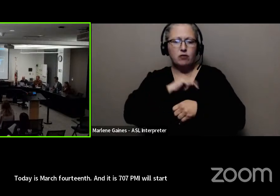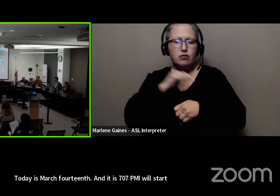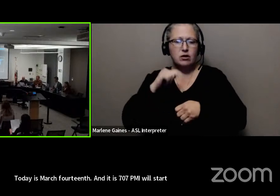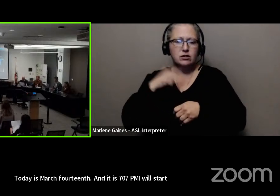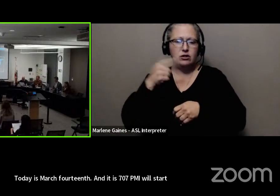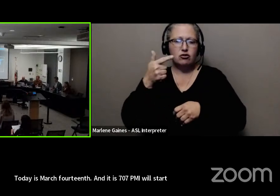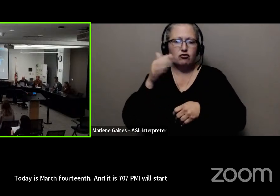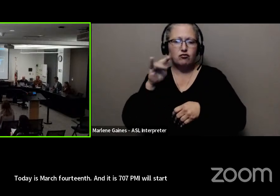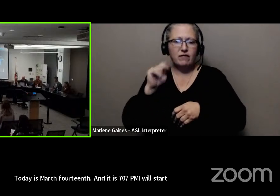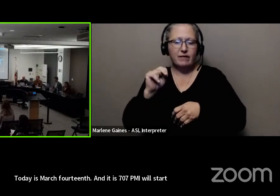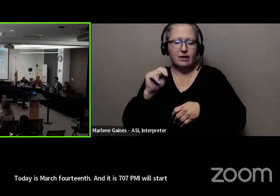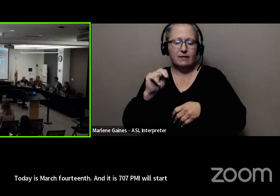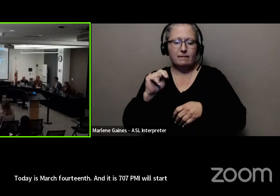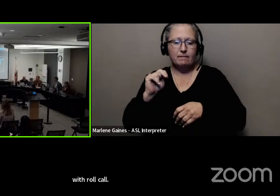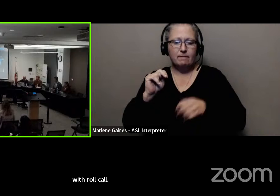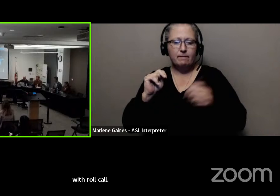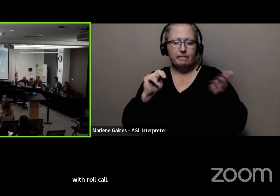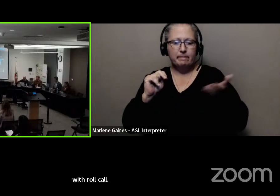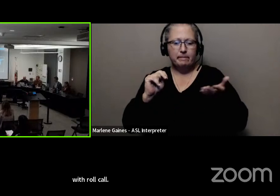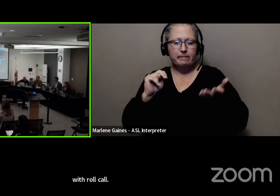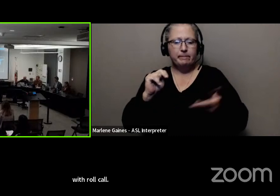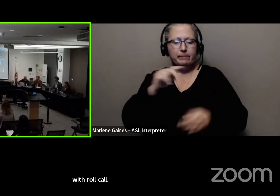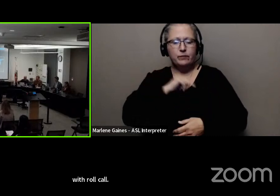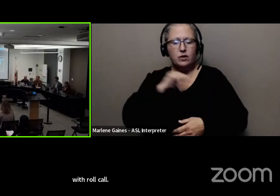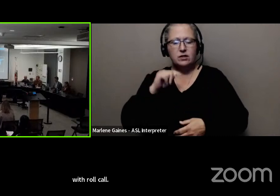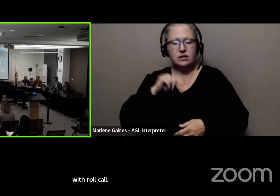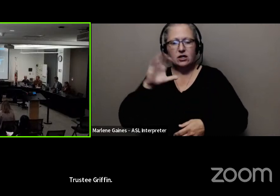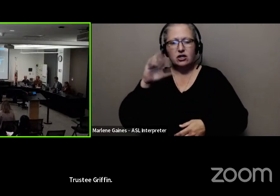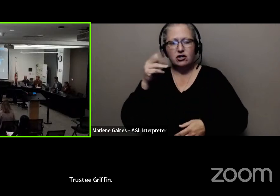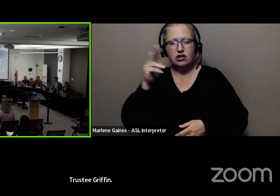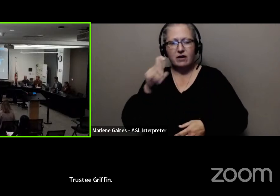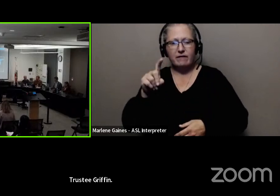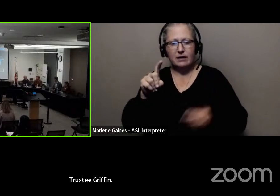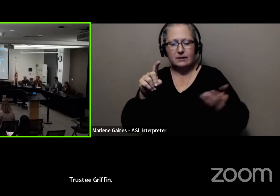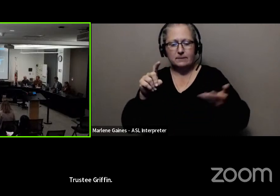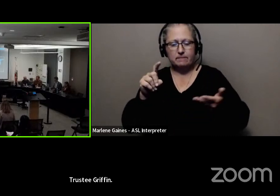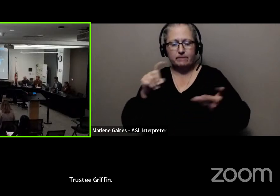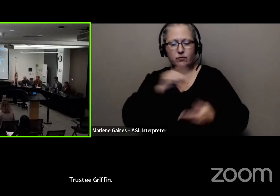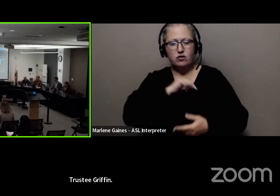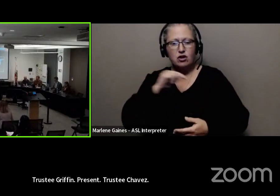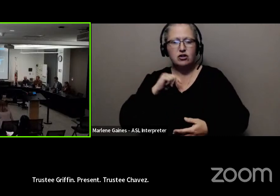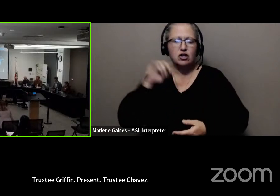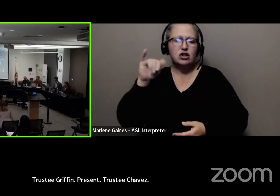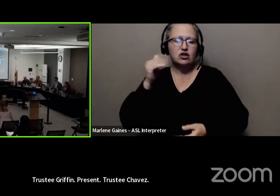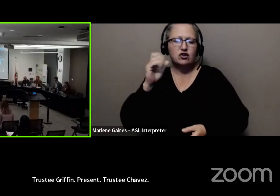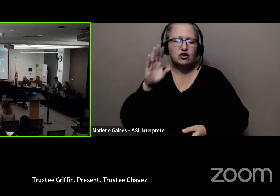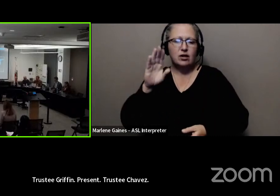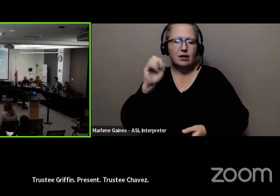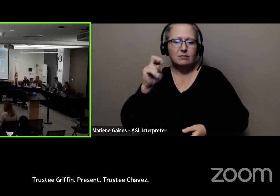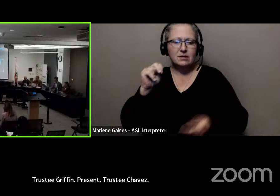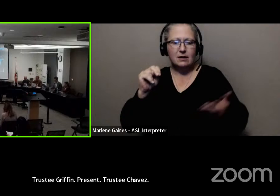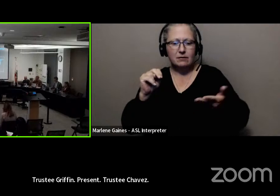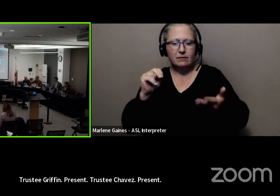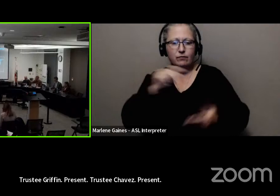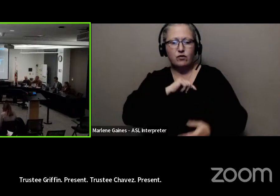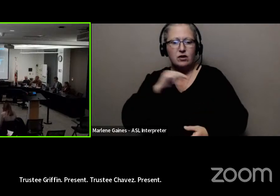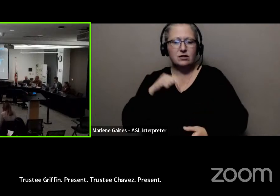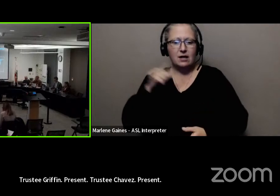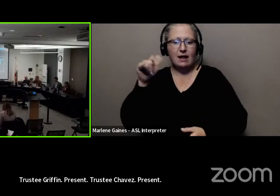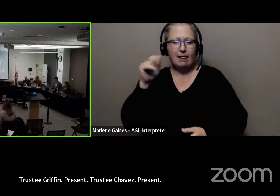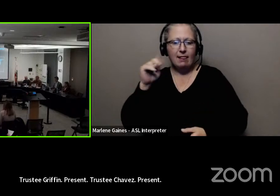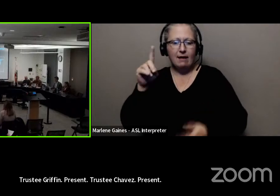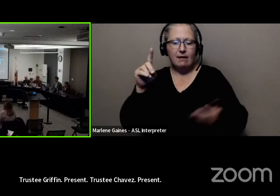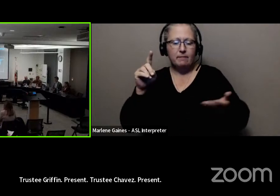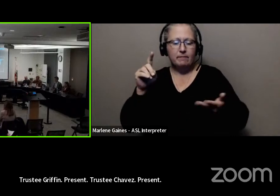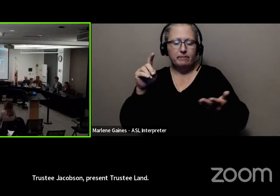Griffin? Present. Trustee Chavez? Present. Trustee Jacobson? Present. Trustee Land?